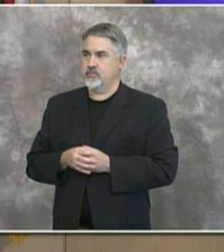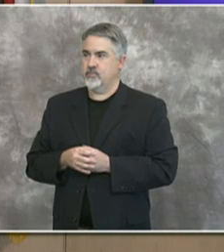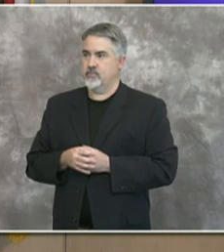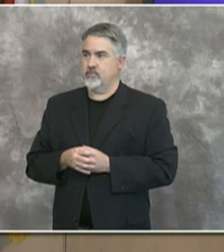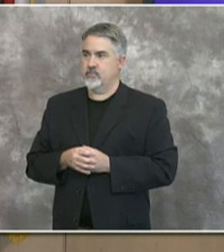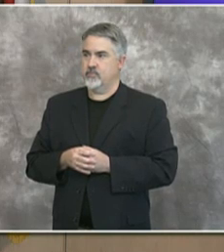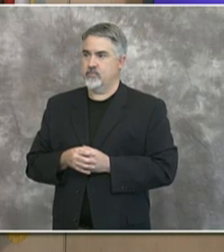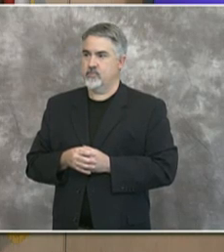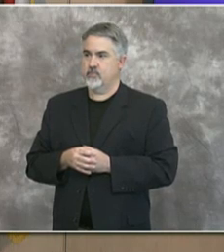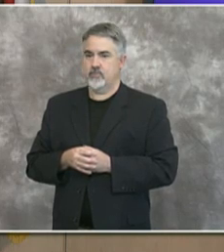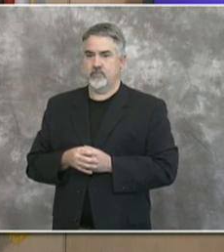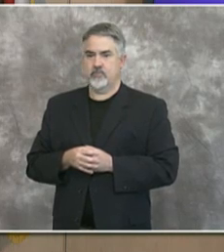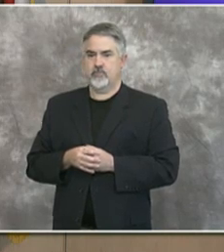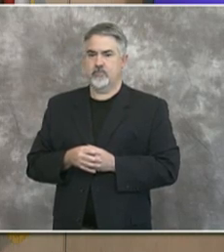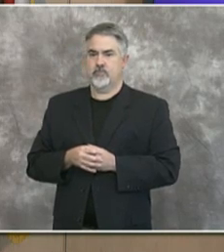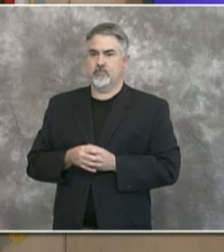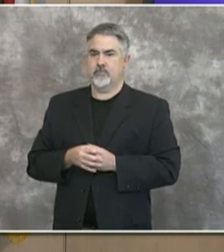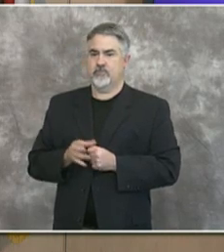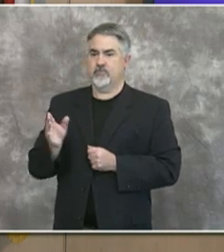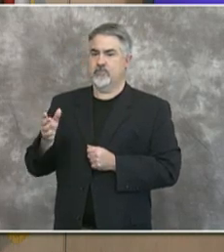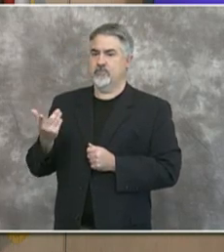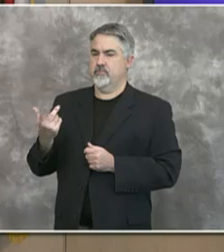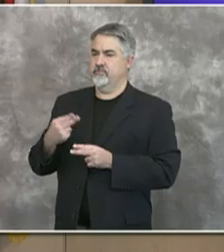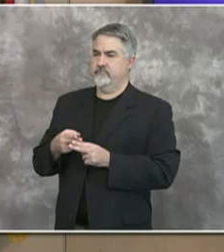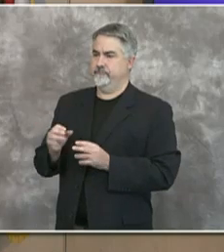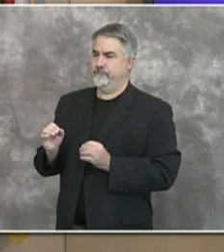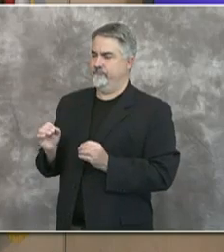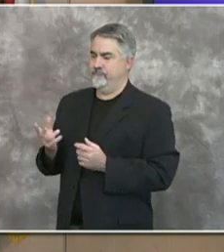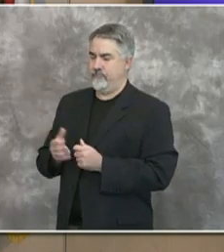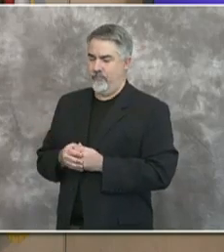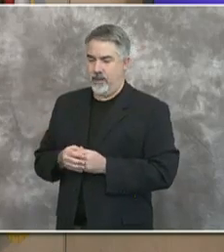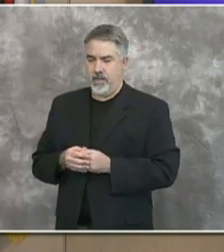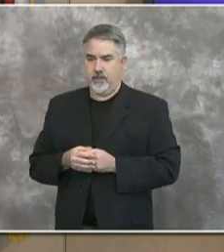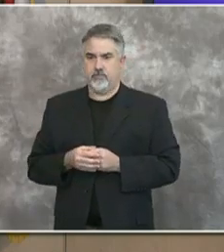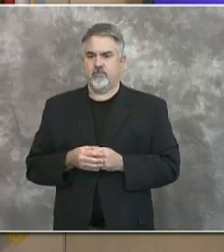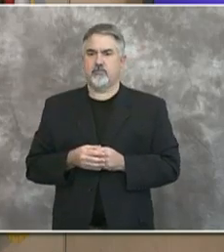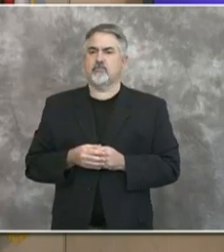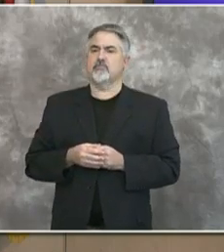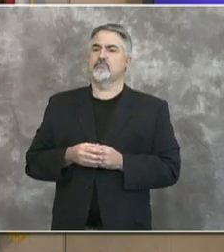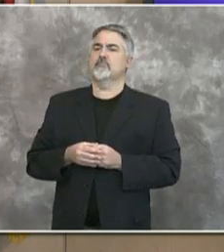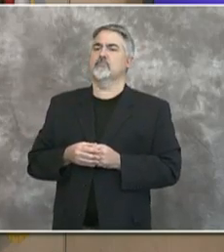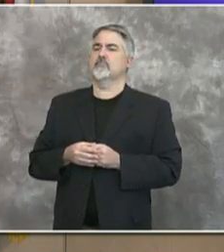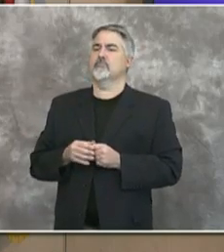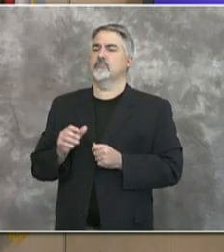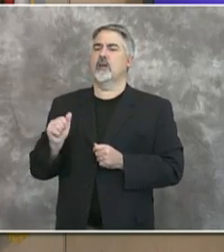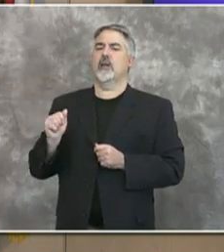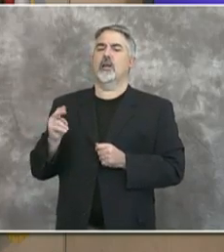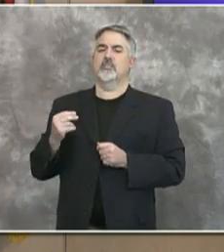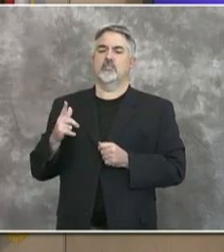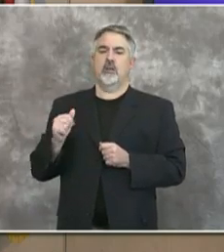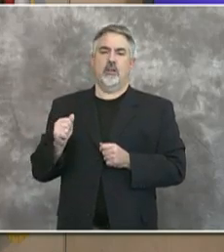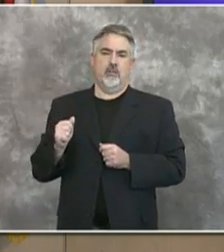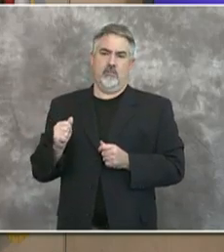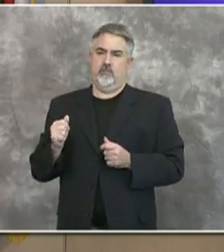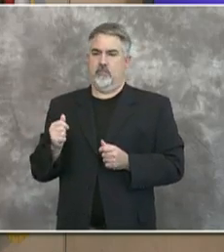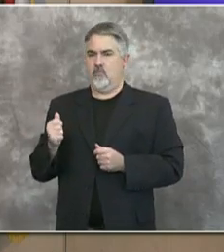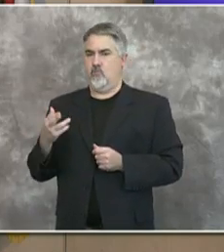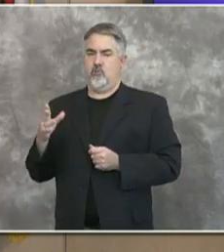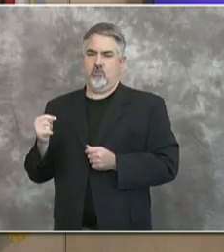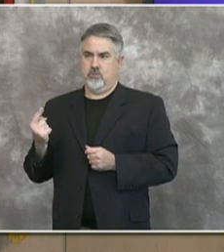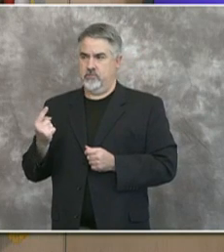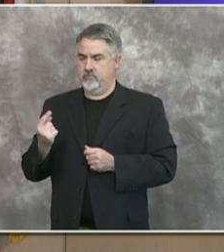Sure, hi, and I actually have a 2-part question. Thank you for taking it. My name is Angela Hart, and first question, Dr.